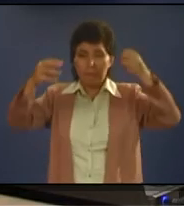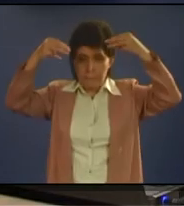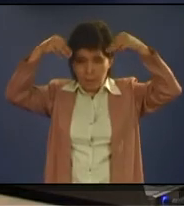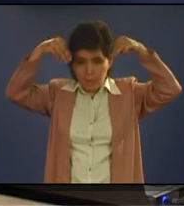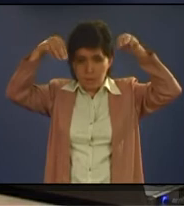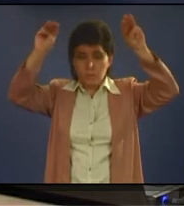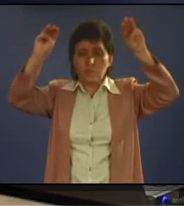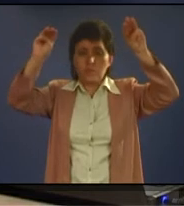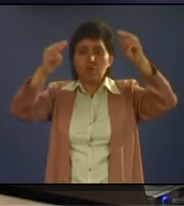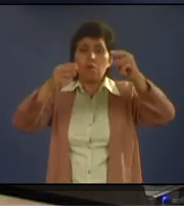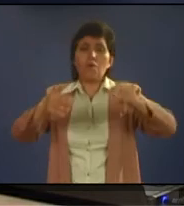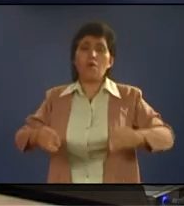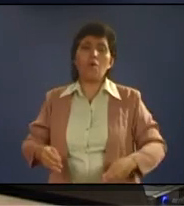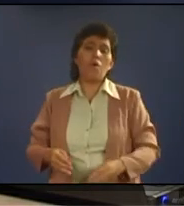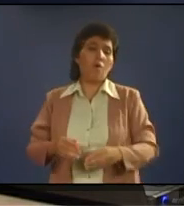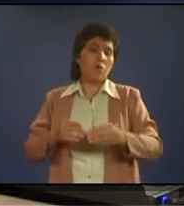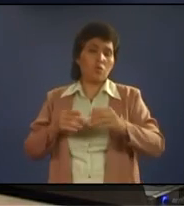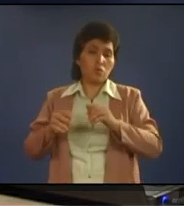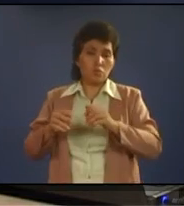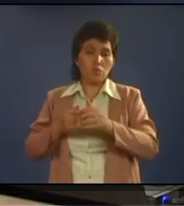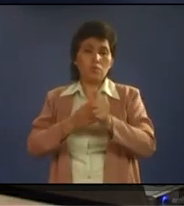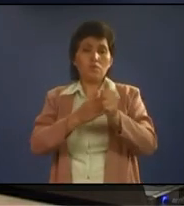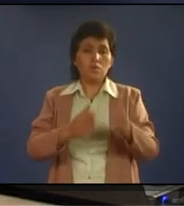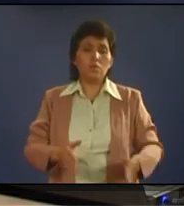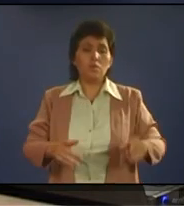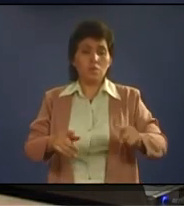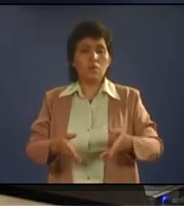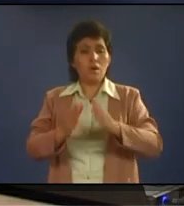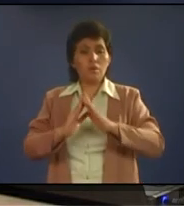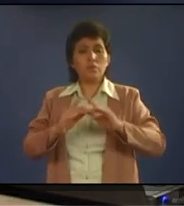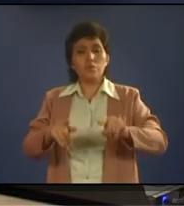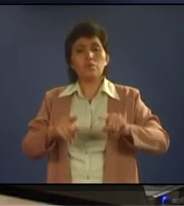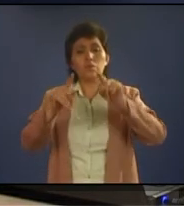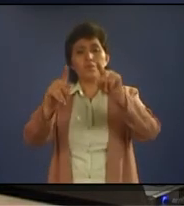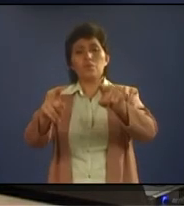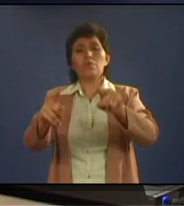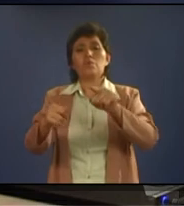manager or coach, okay, for any team. You ask him to go into